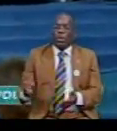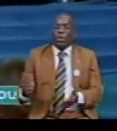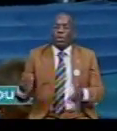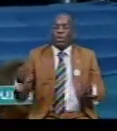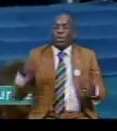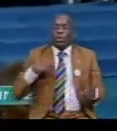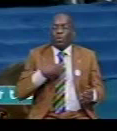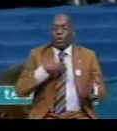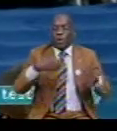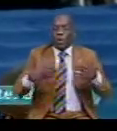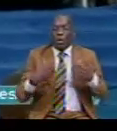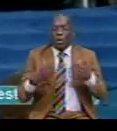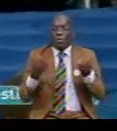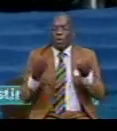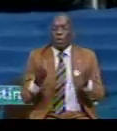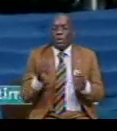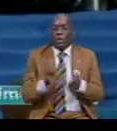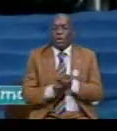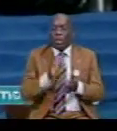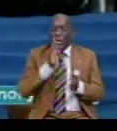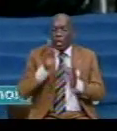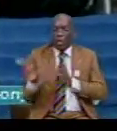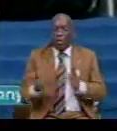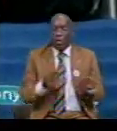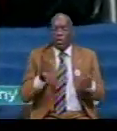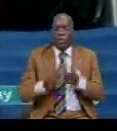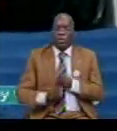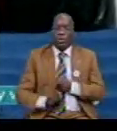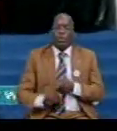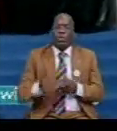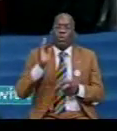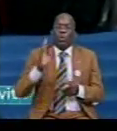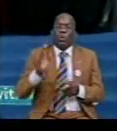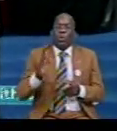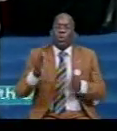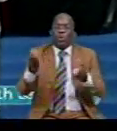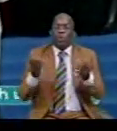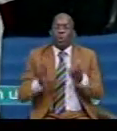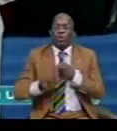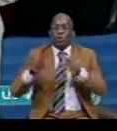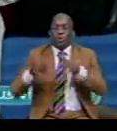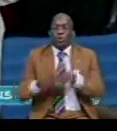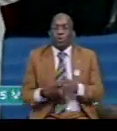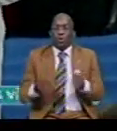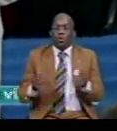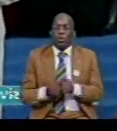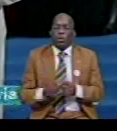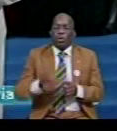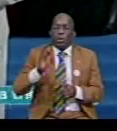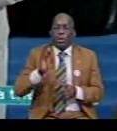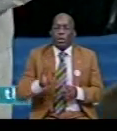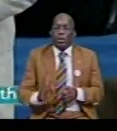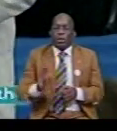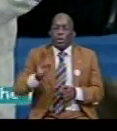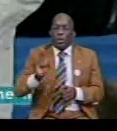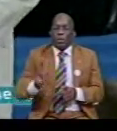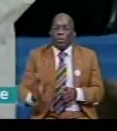testify now. I want to begin with Funke Aziz.